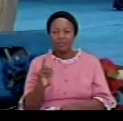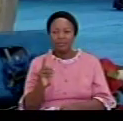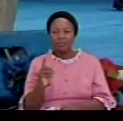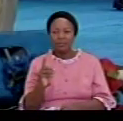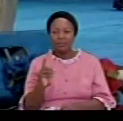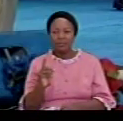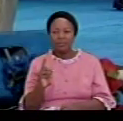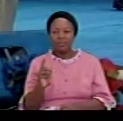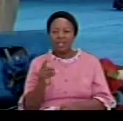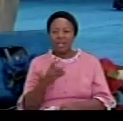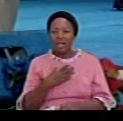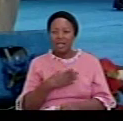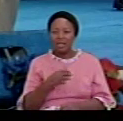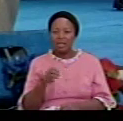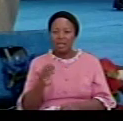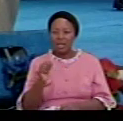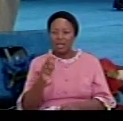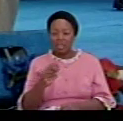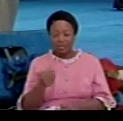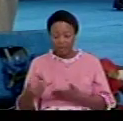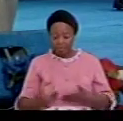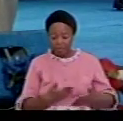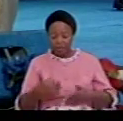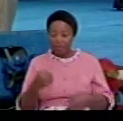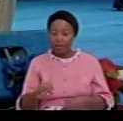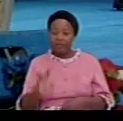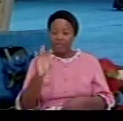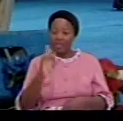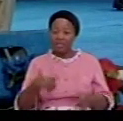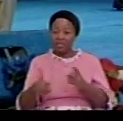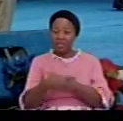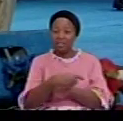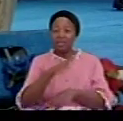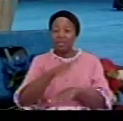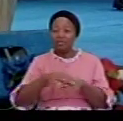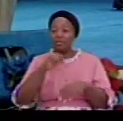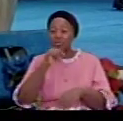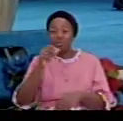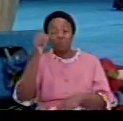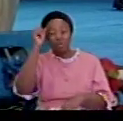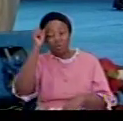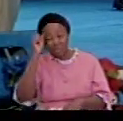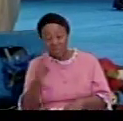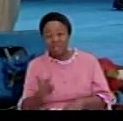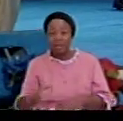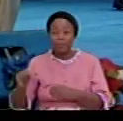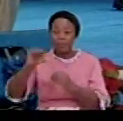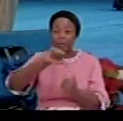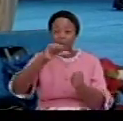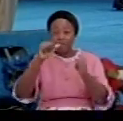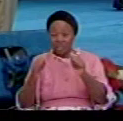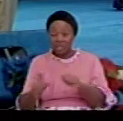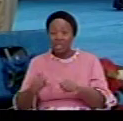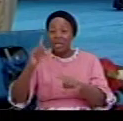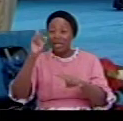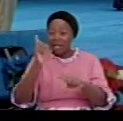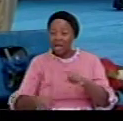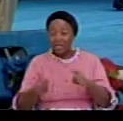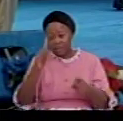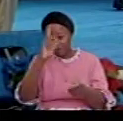An infant of 8 days does not understand baptism, cannot